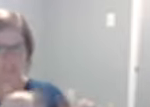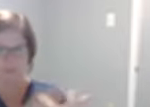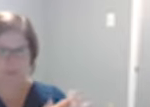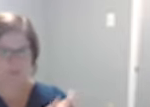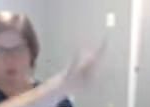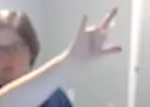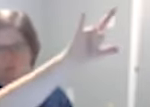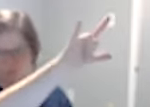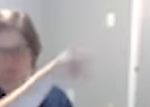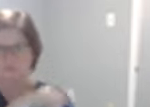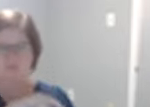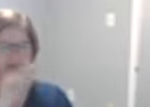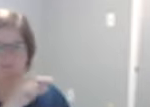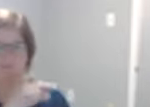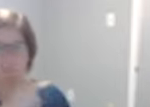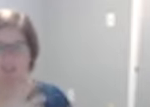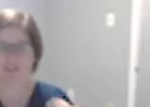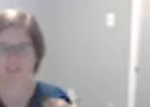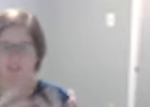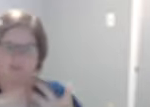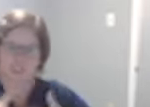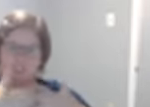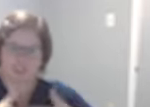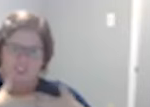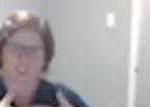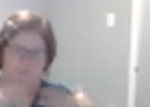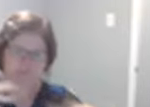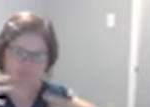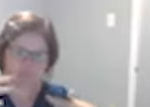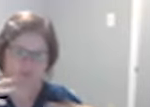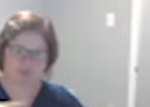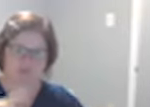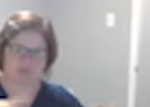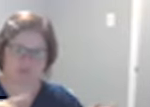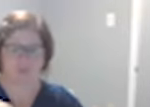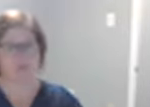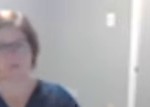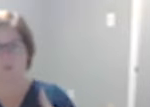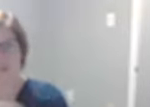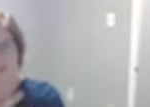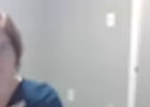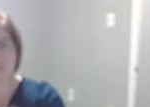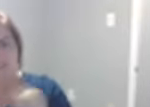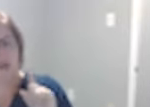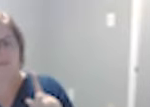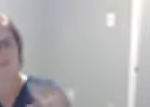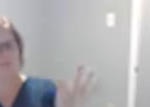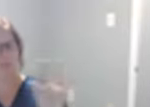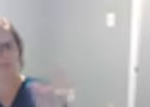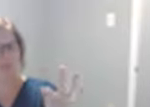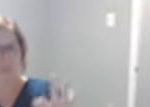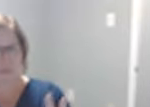an airplane, you have a lot of machine sound and fan sound, right? Even more than that in space station. But we would never think it's noisy